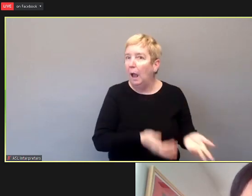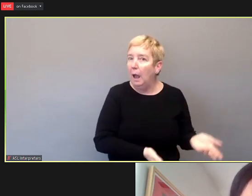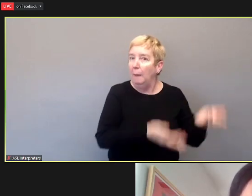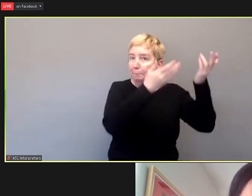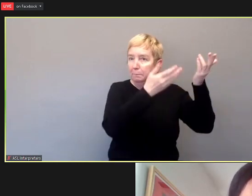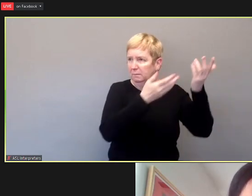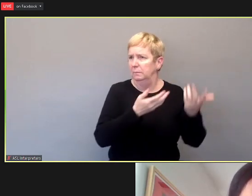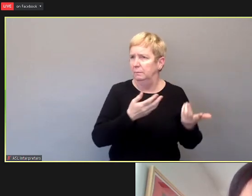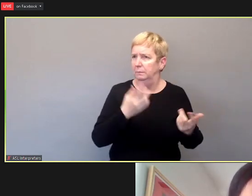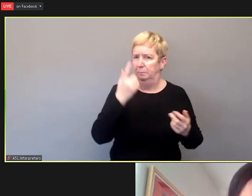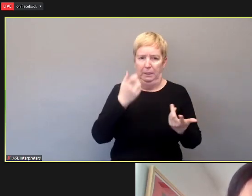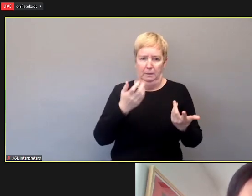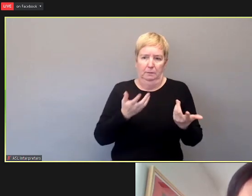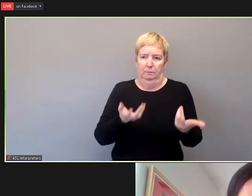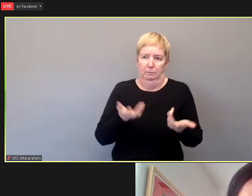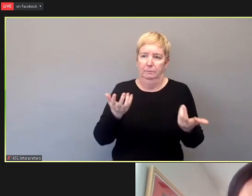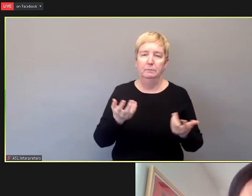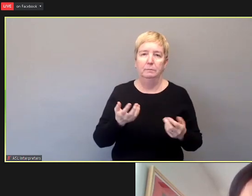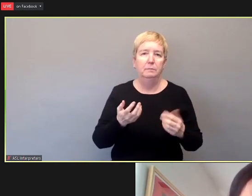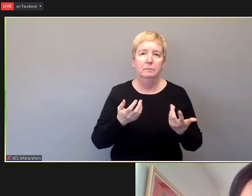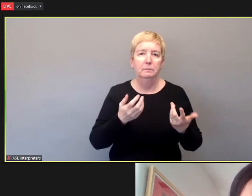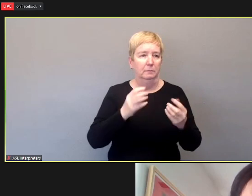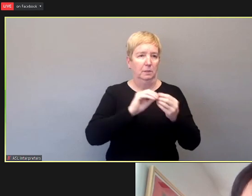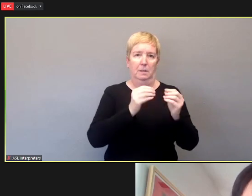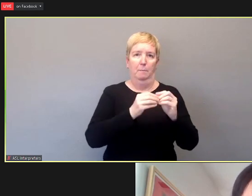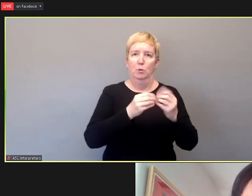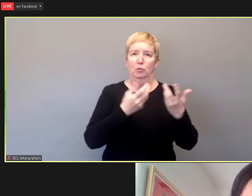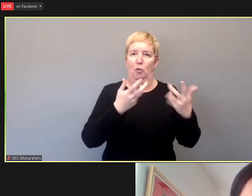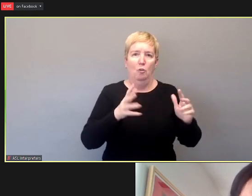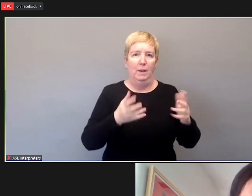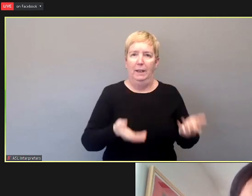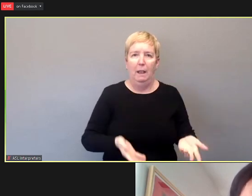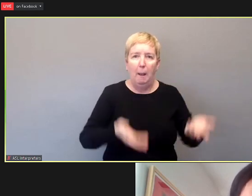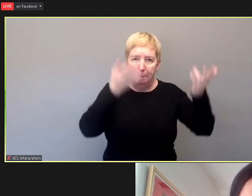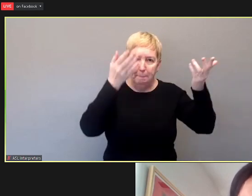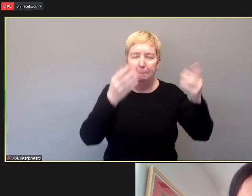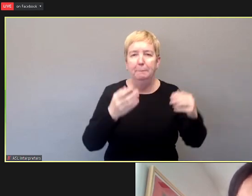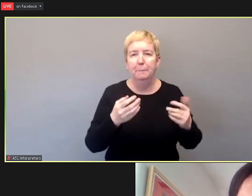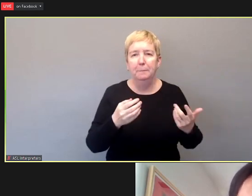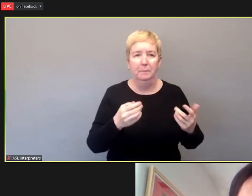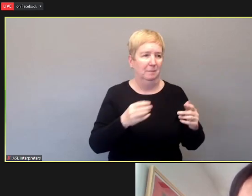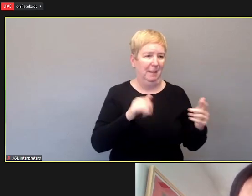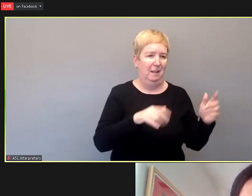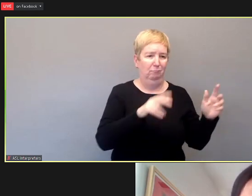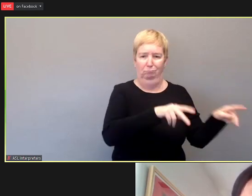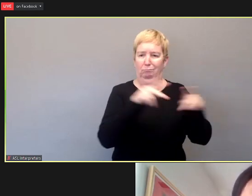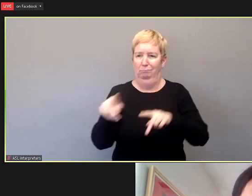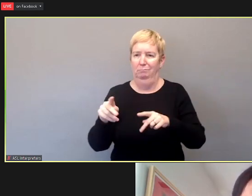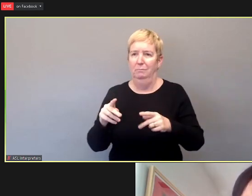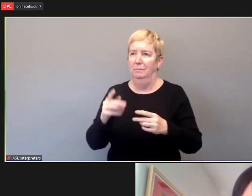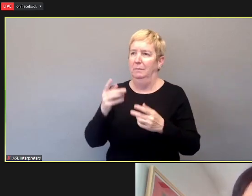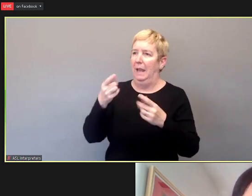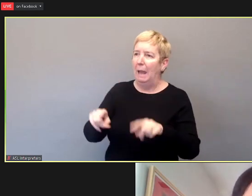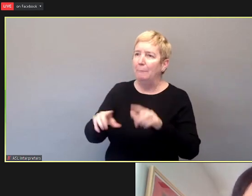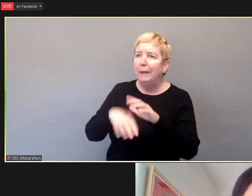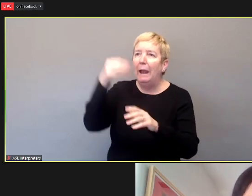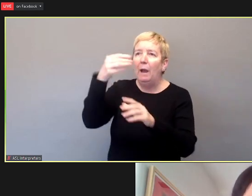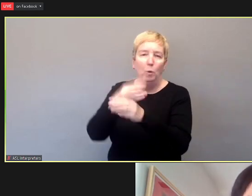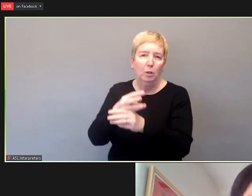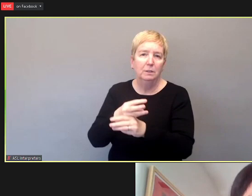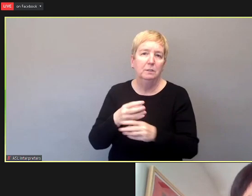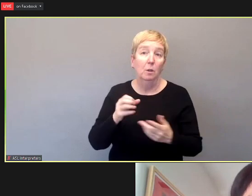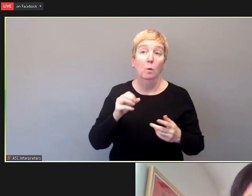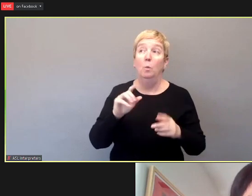because those case counts in those facilities are a reflection of case counts in the communities. And so,